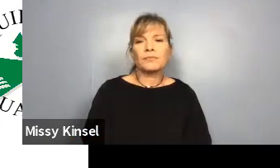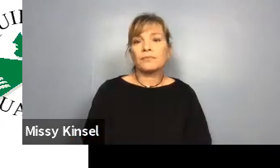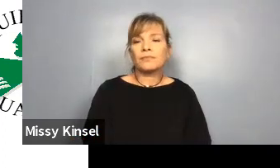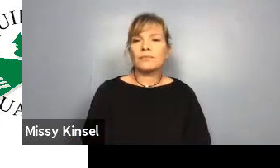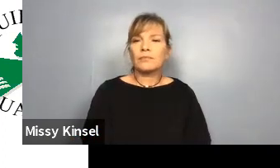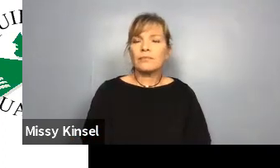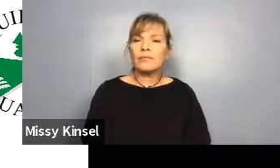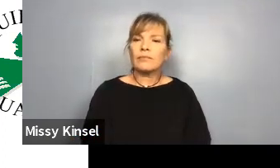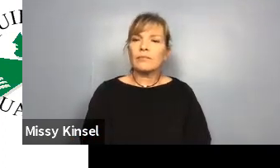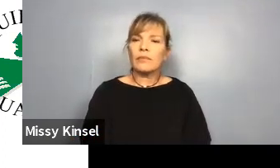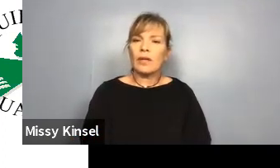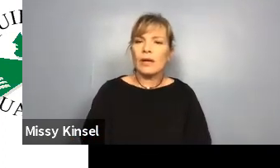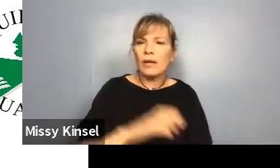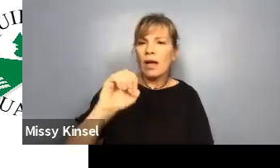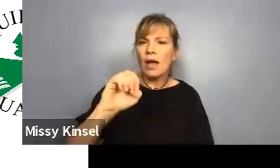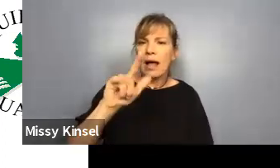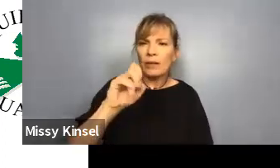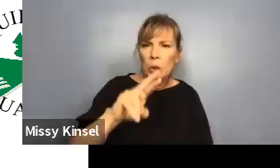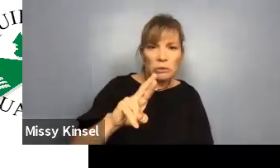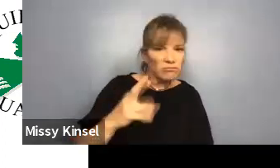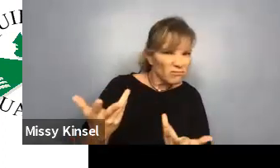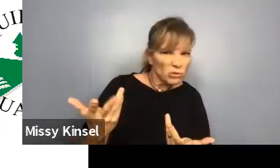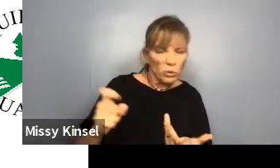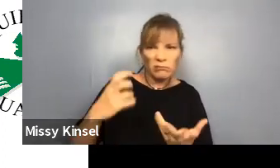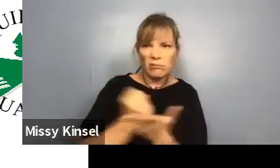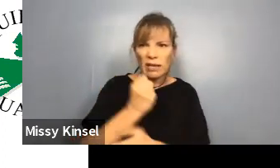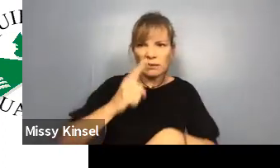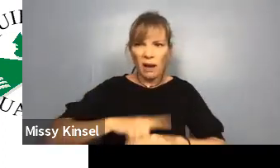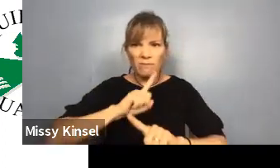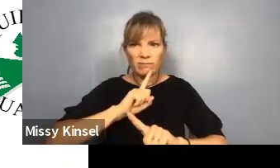So Eleanor, how are we looking on questions? Should we take a moment, or are we?